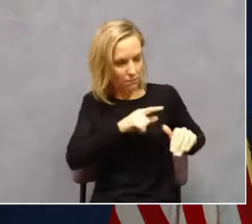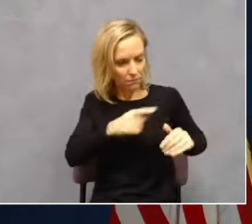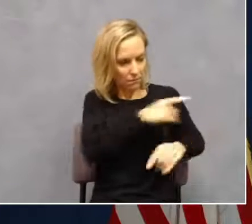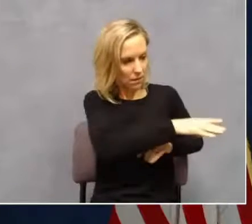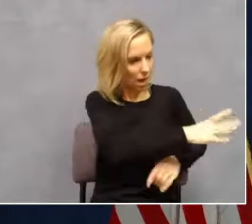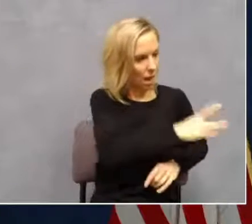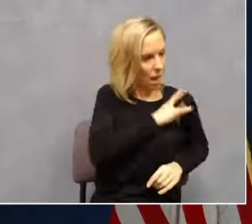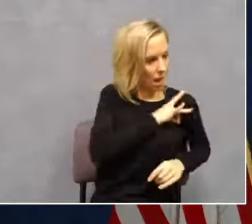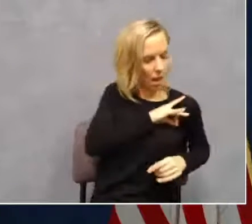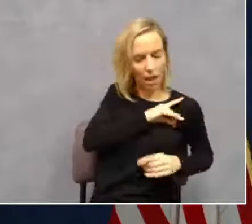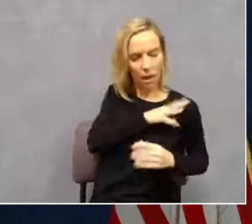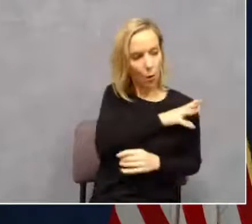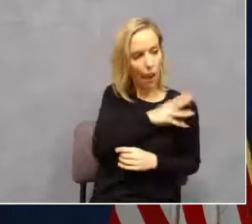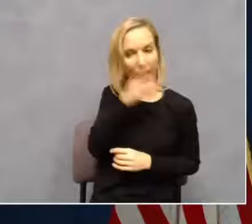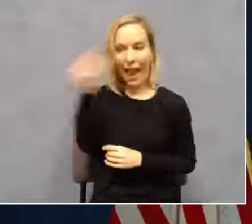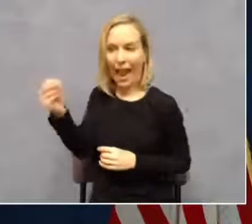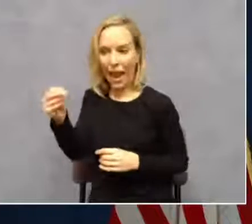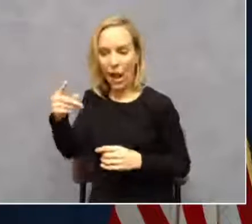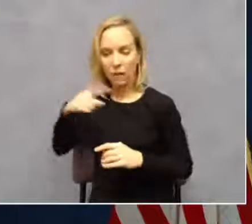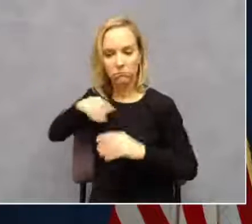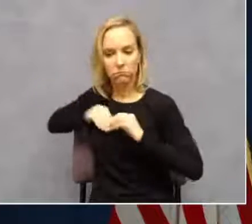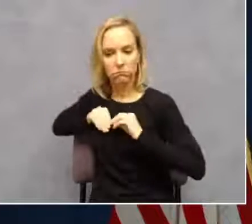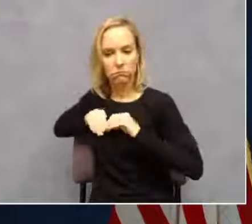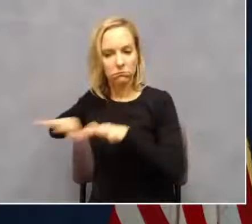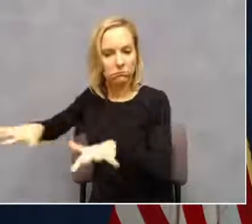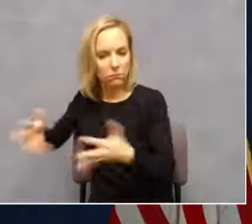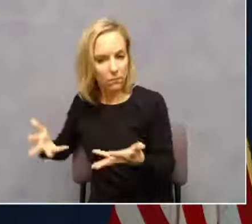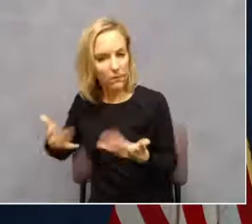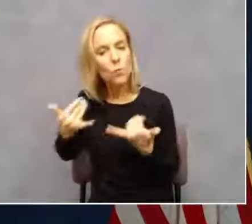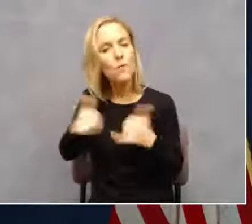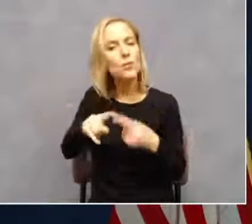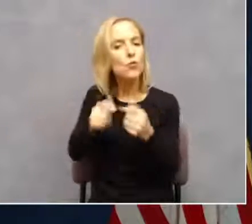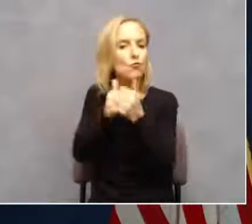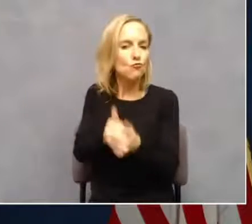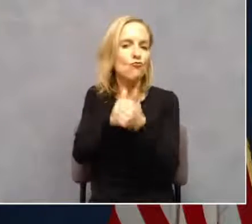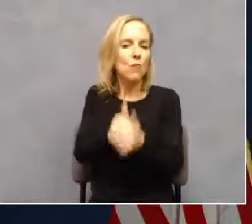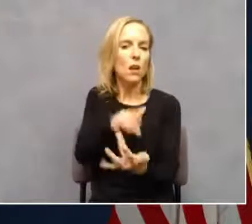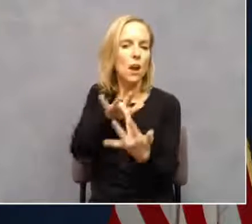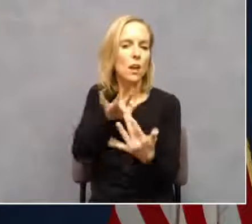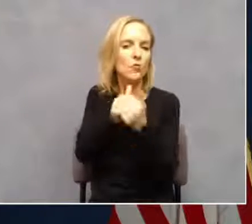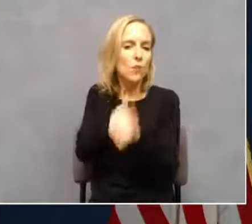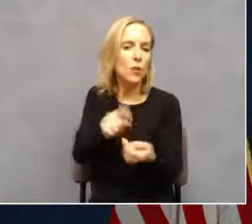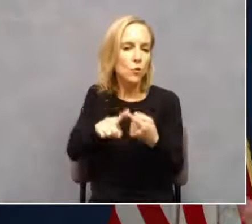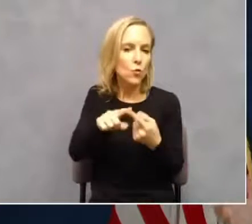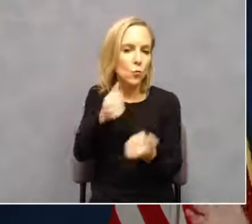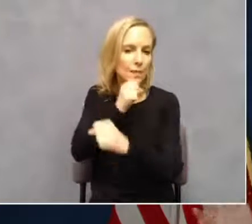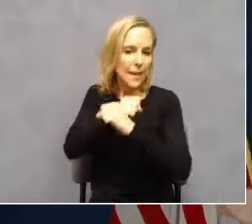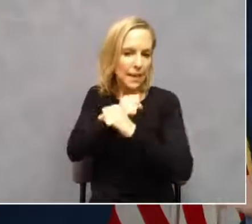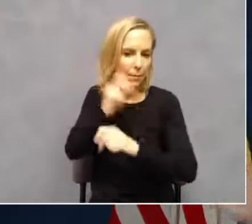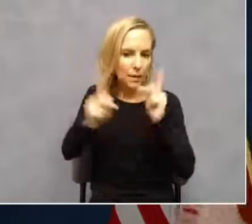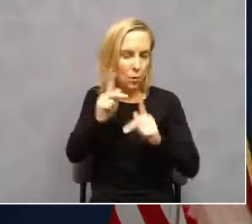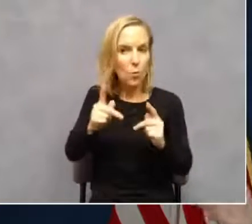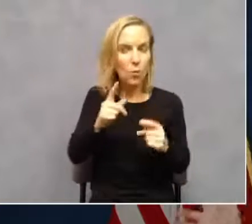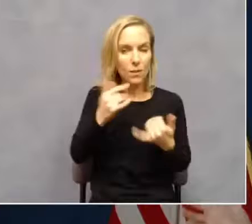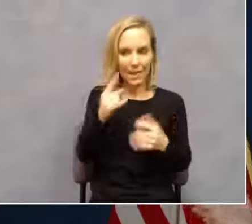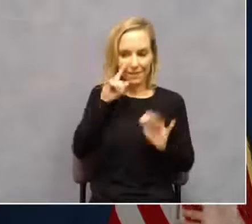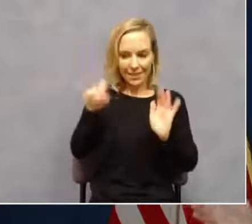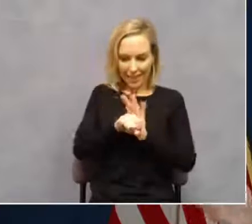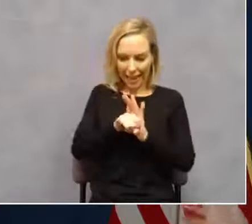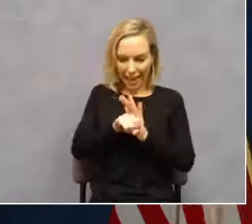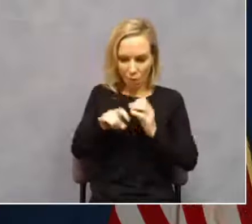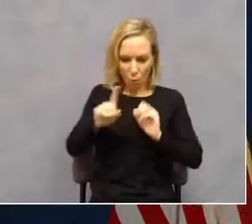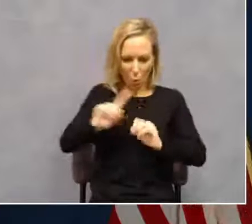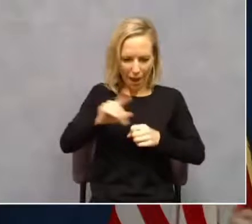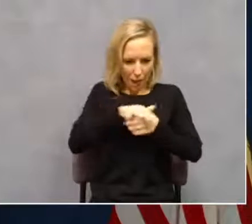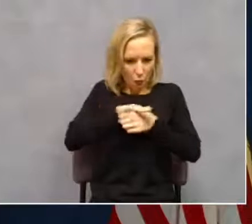we're still doing the tracing to protect people. But identifying where a cluster is when nationally over 50% of people